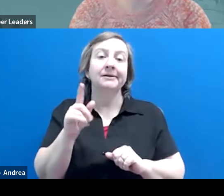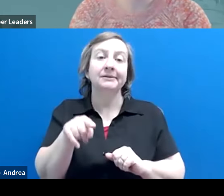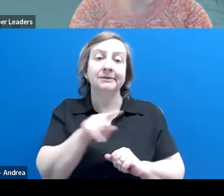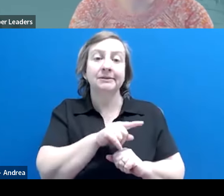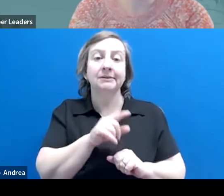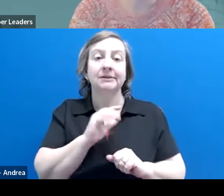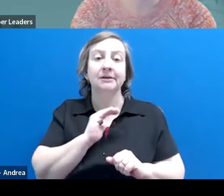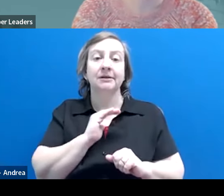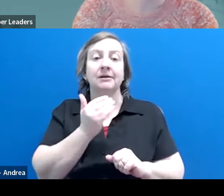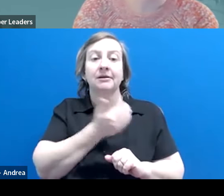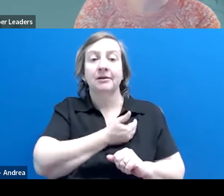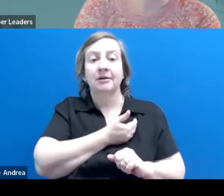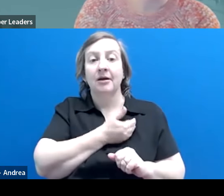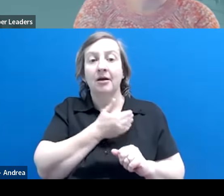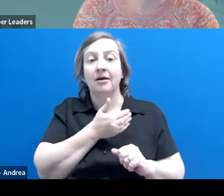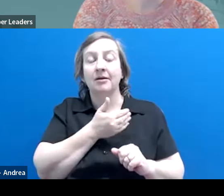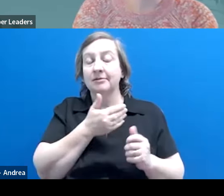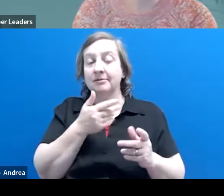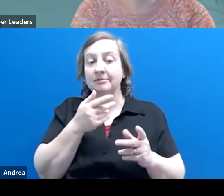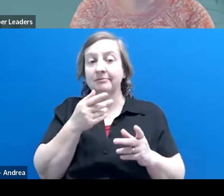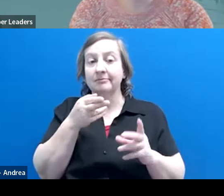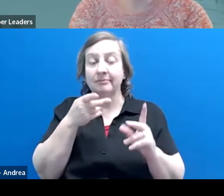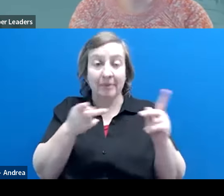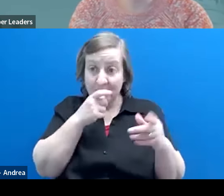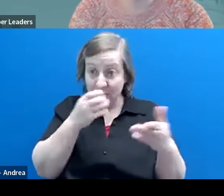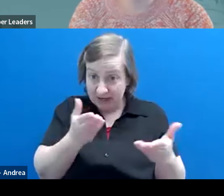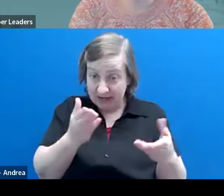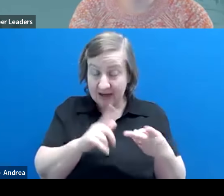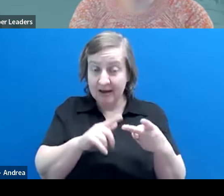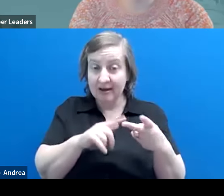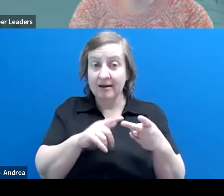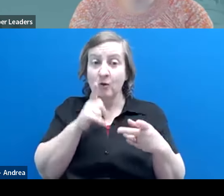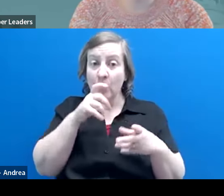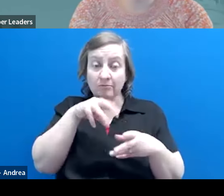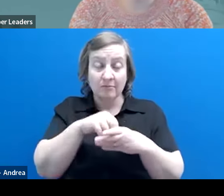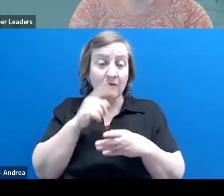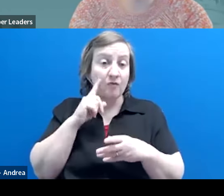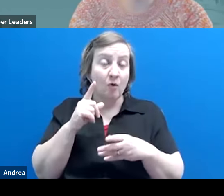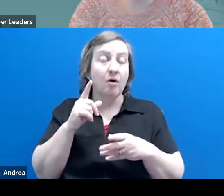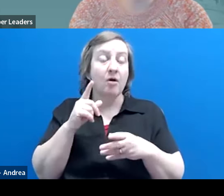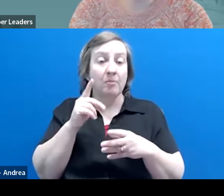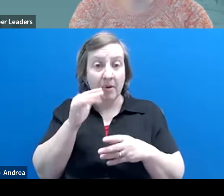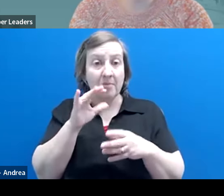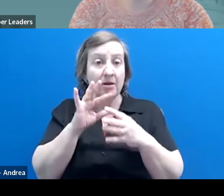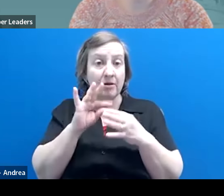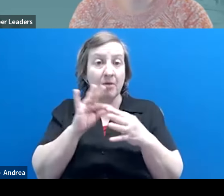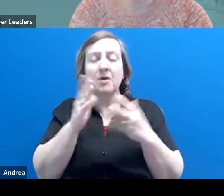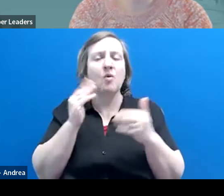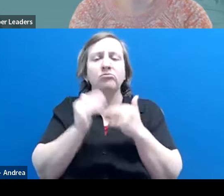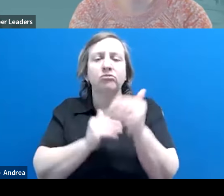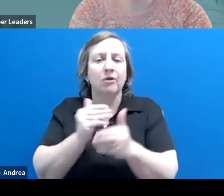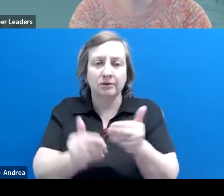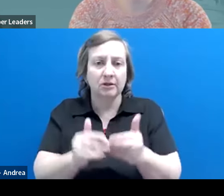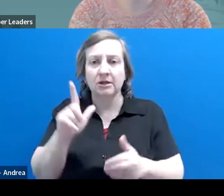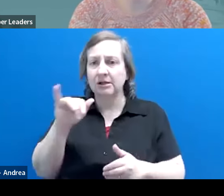our guests and steering committee members about our process for public comment, and then we'll get started. So Liz, if you could